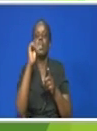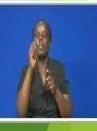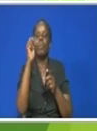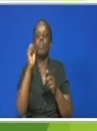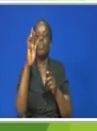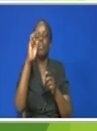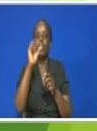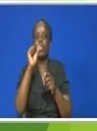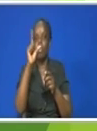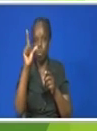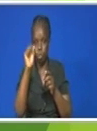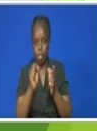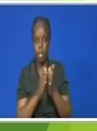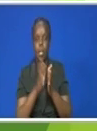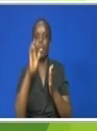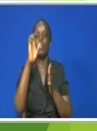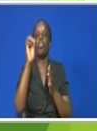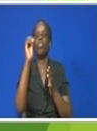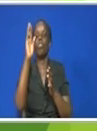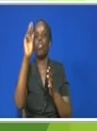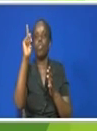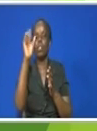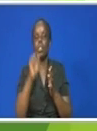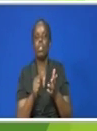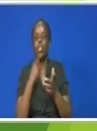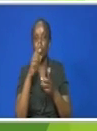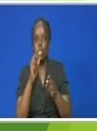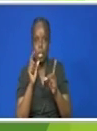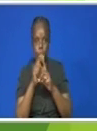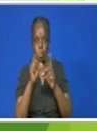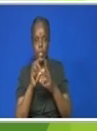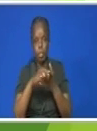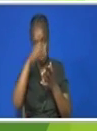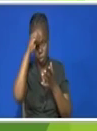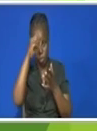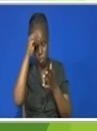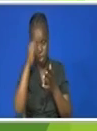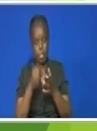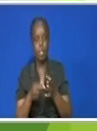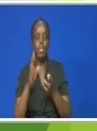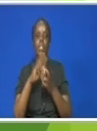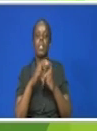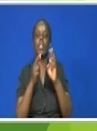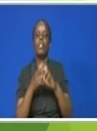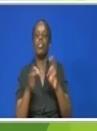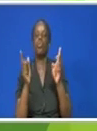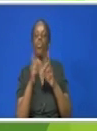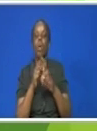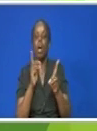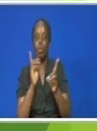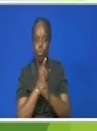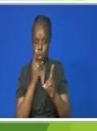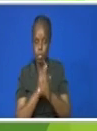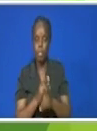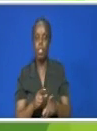and rock, because those are the terms that we are going to look at in terms of how to contrast or how